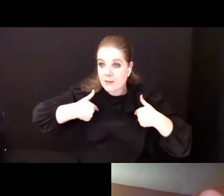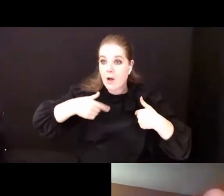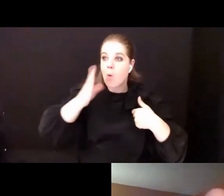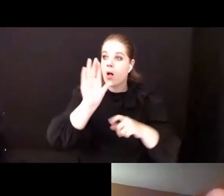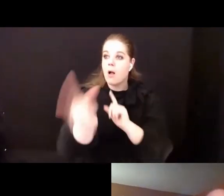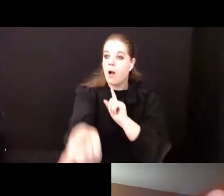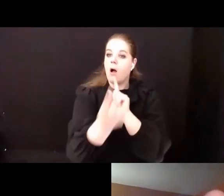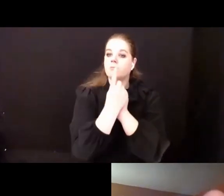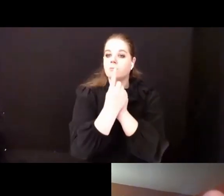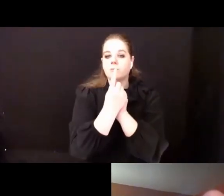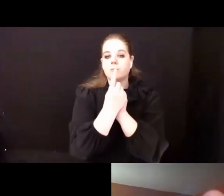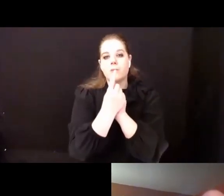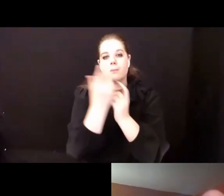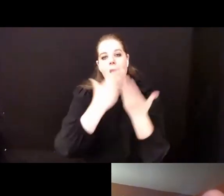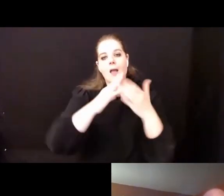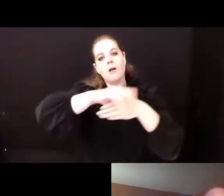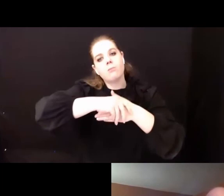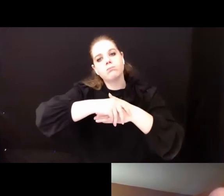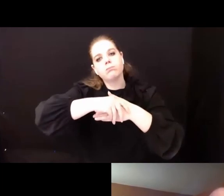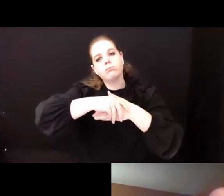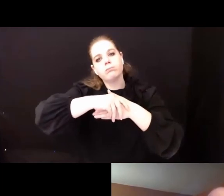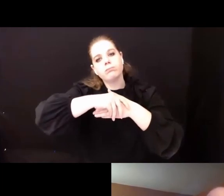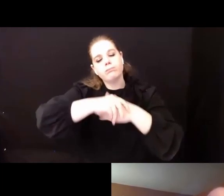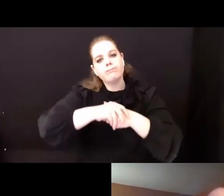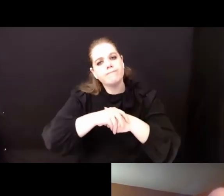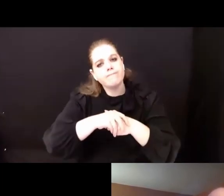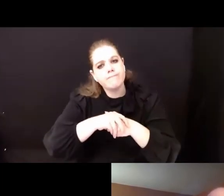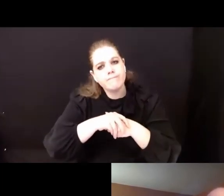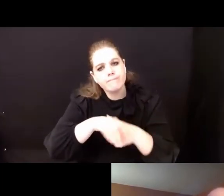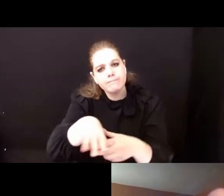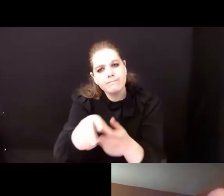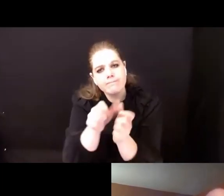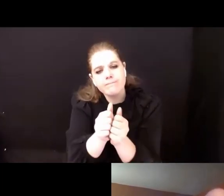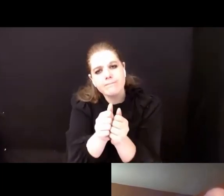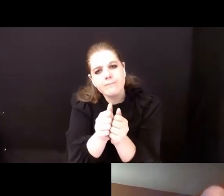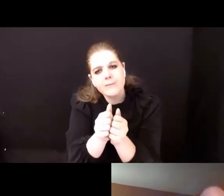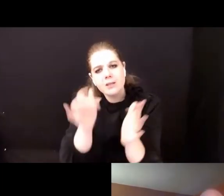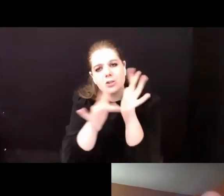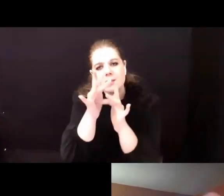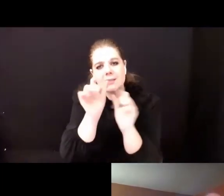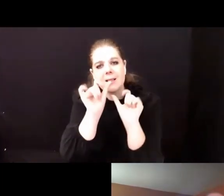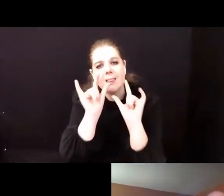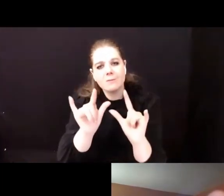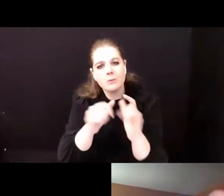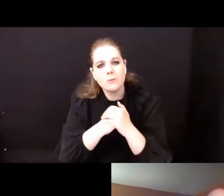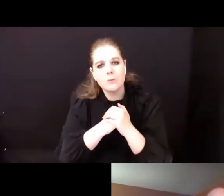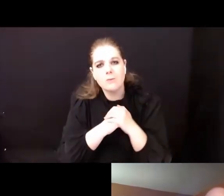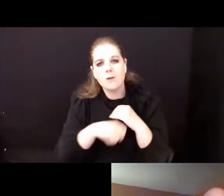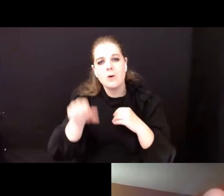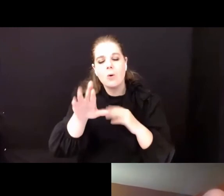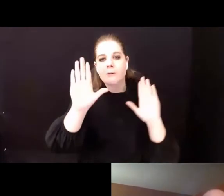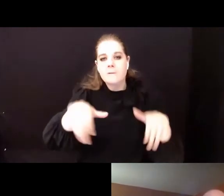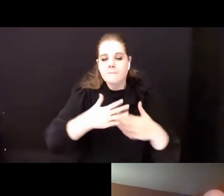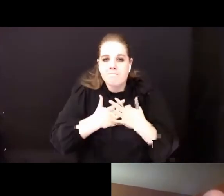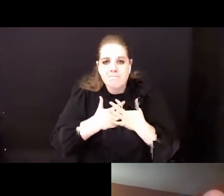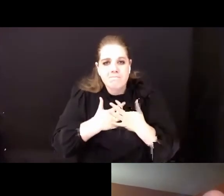me, take my hand and say, Jesus loves you, or you are such